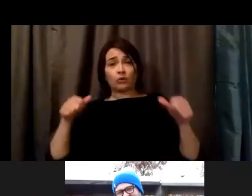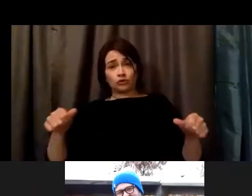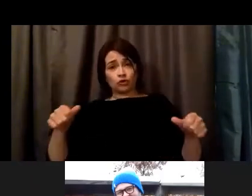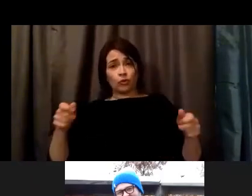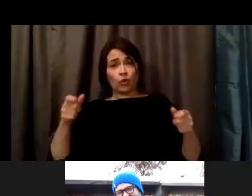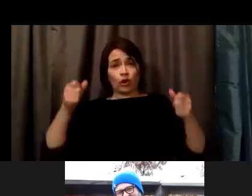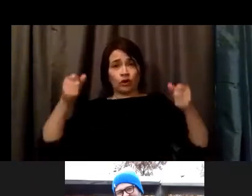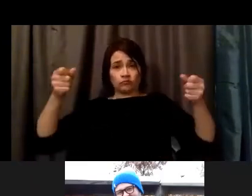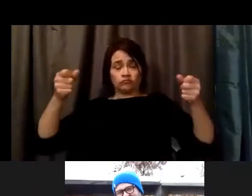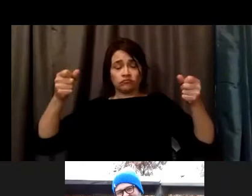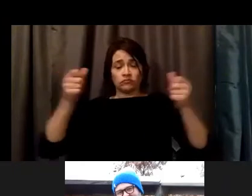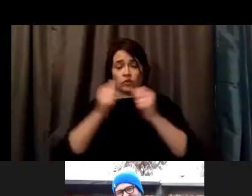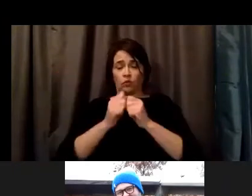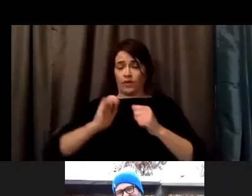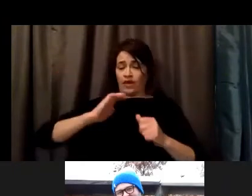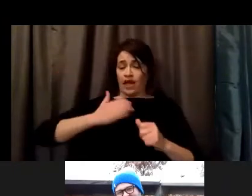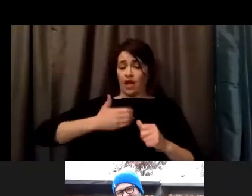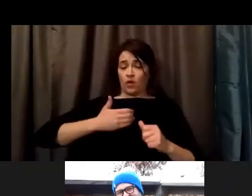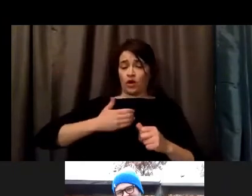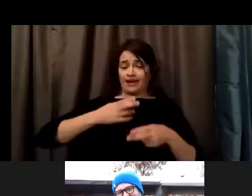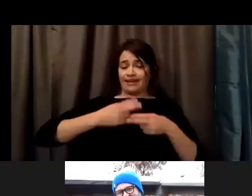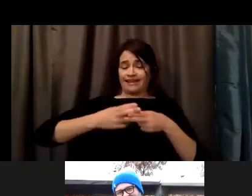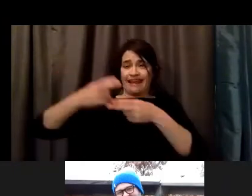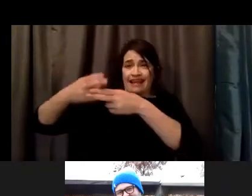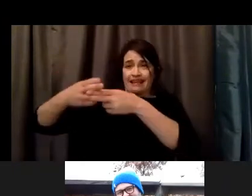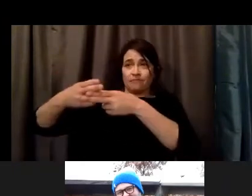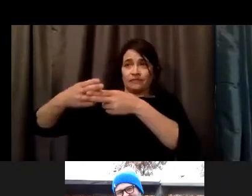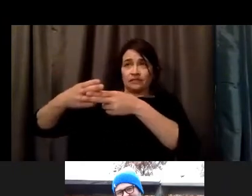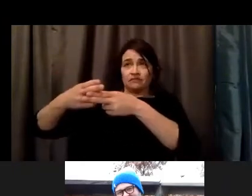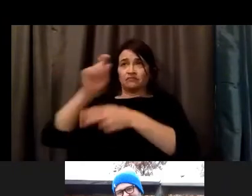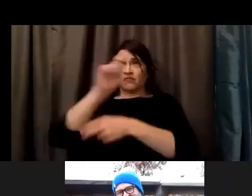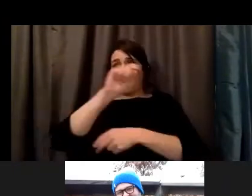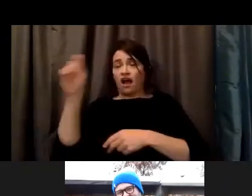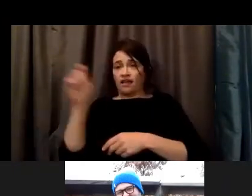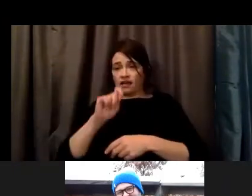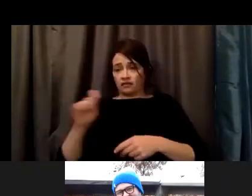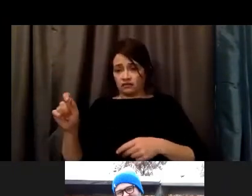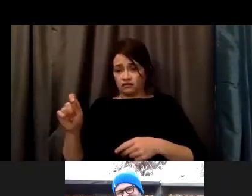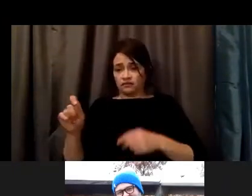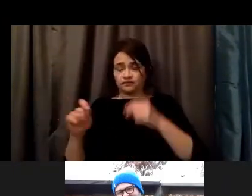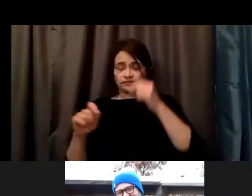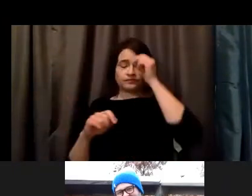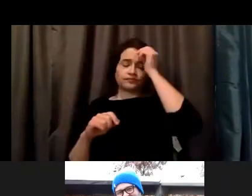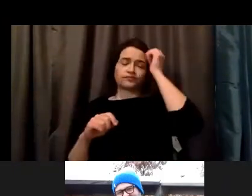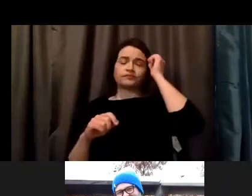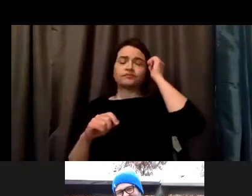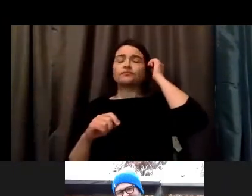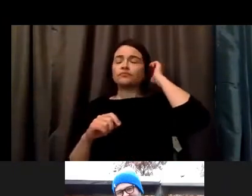sponsor who came to pick us up. So in the early